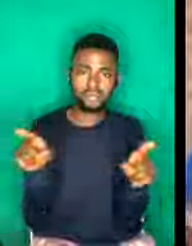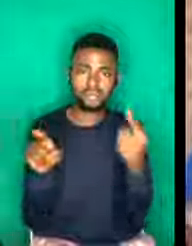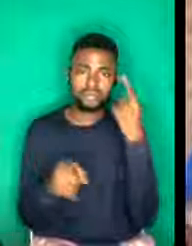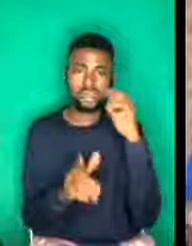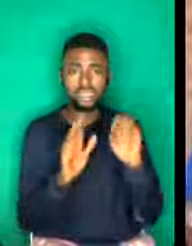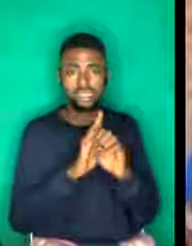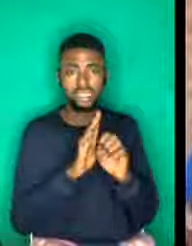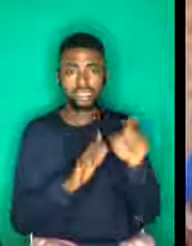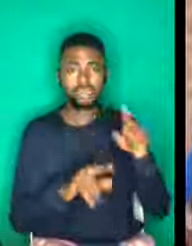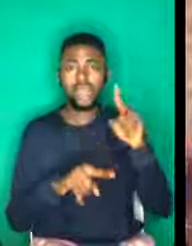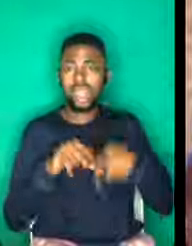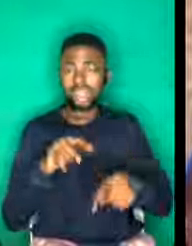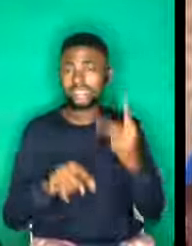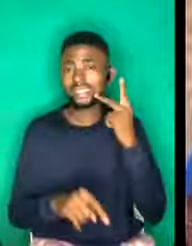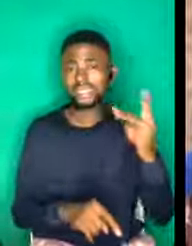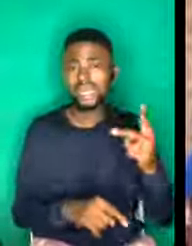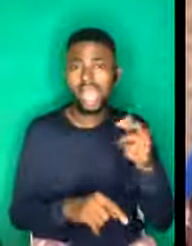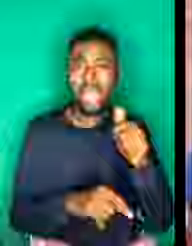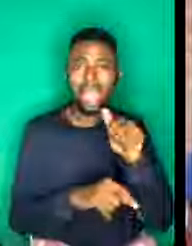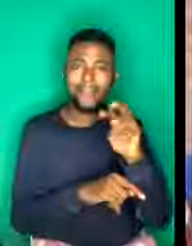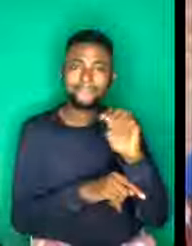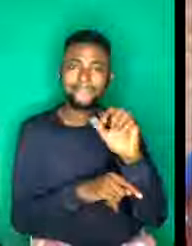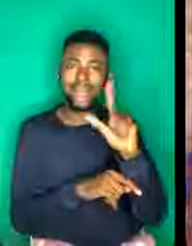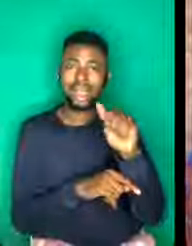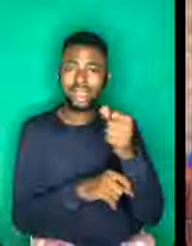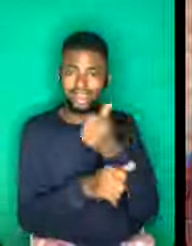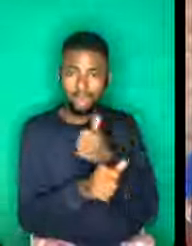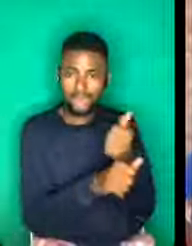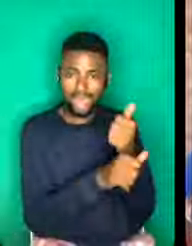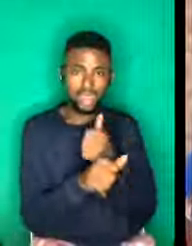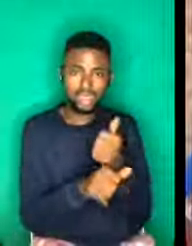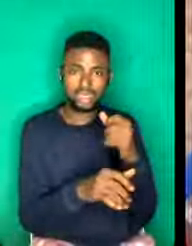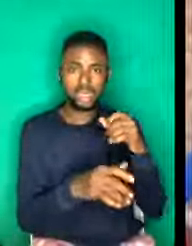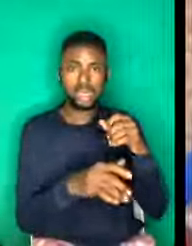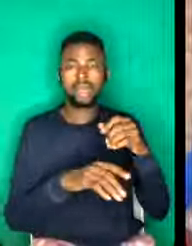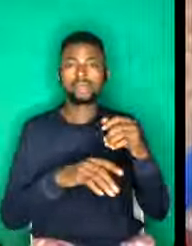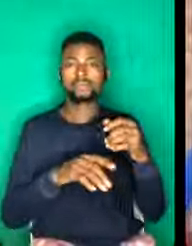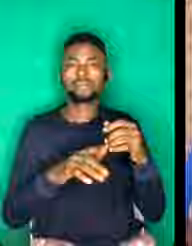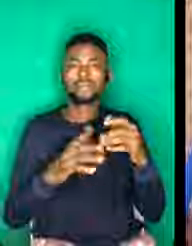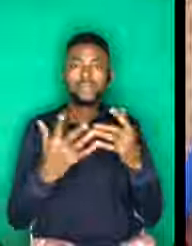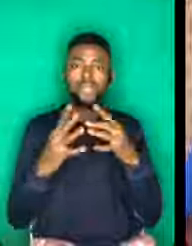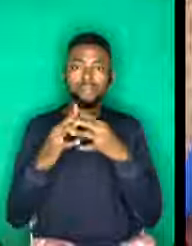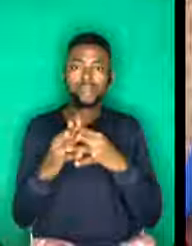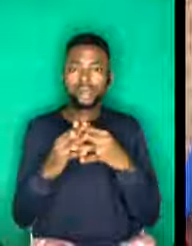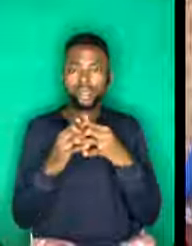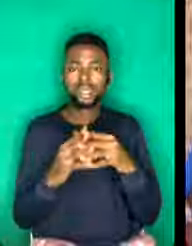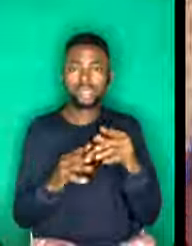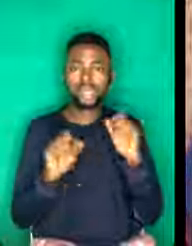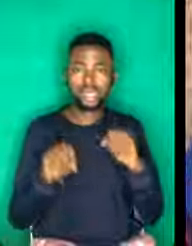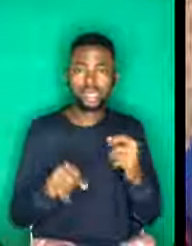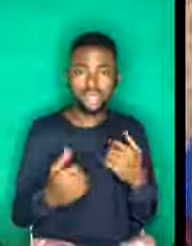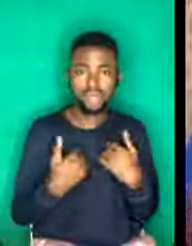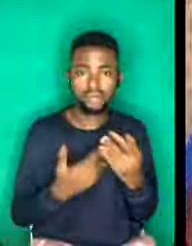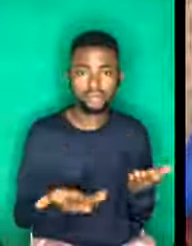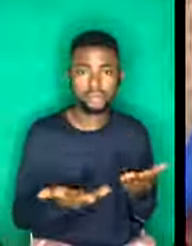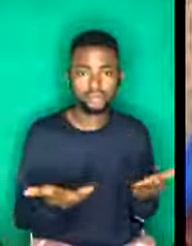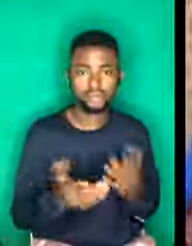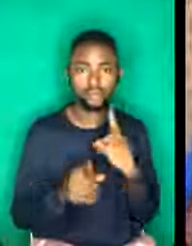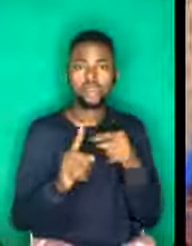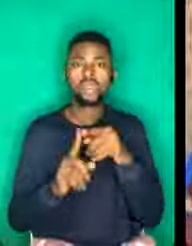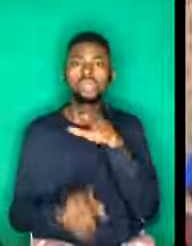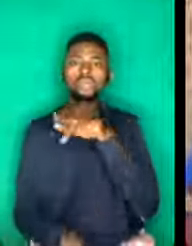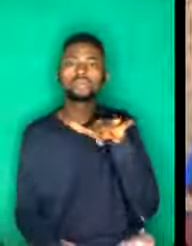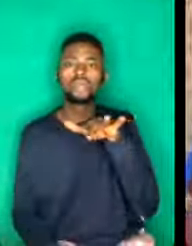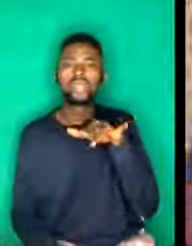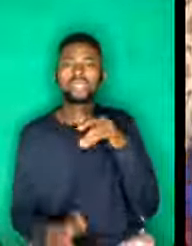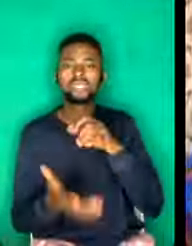amala over there. You find amala here. So, but you can spell it now. When you spell it, it removes the meaning.